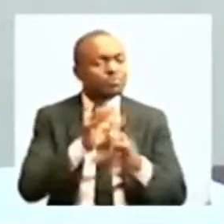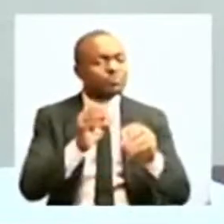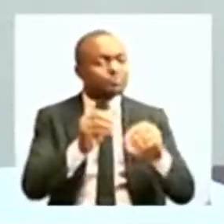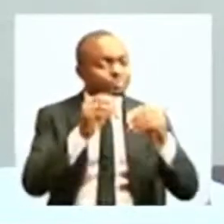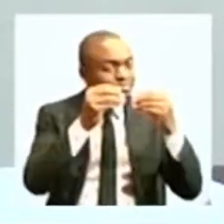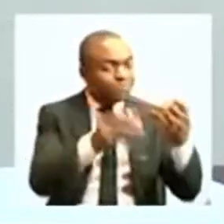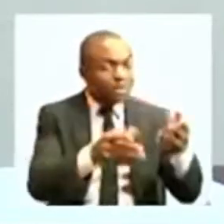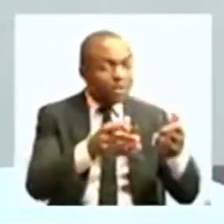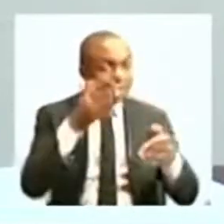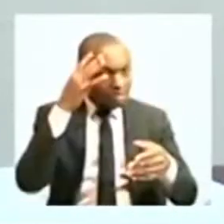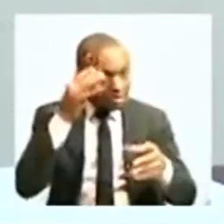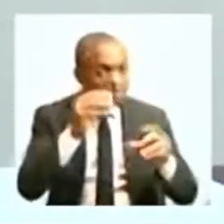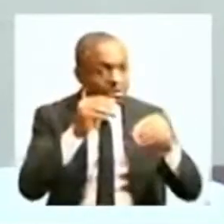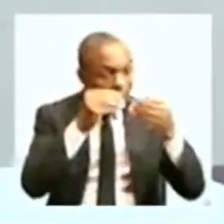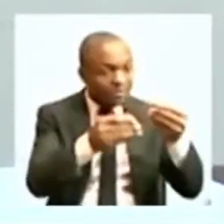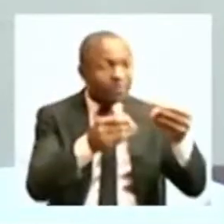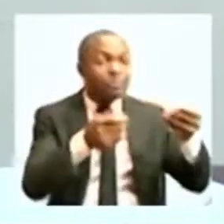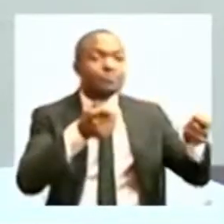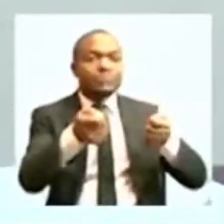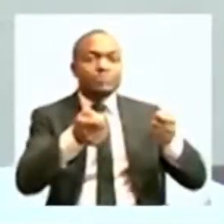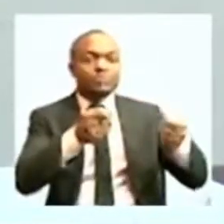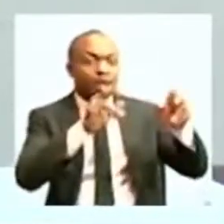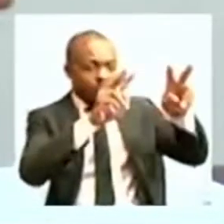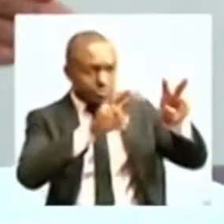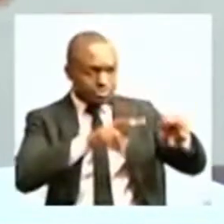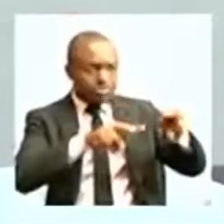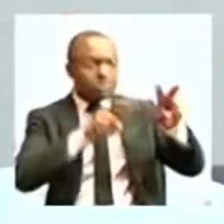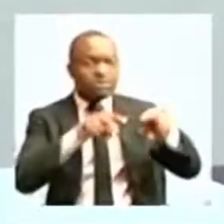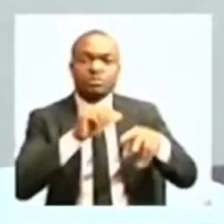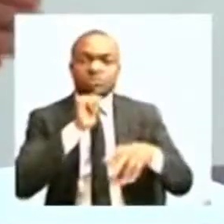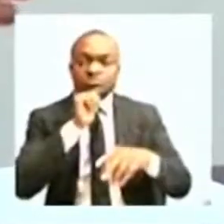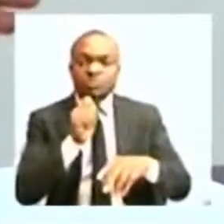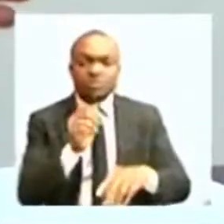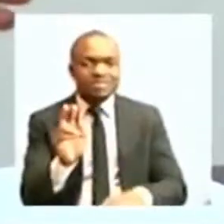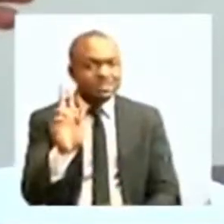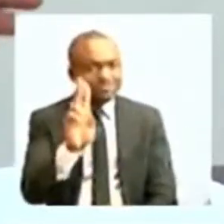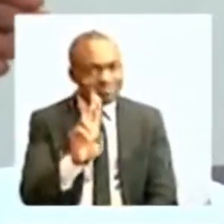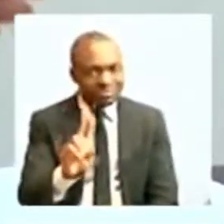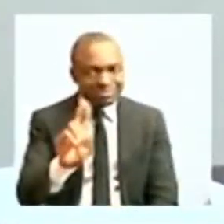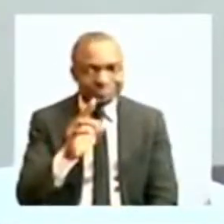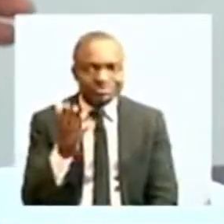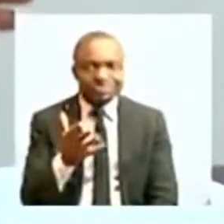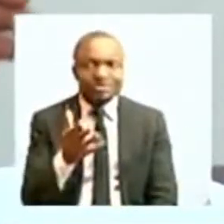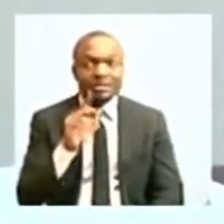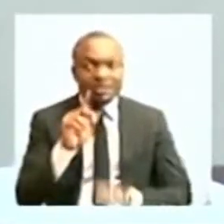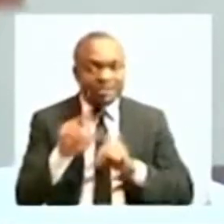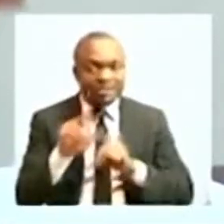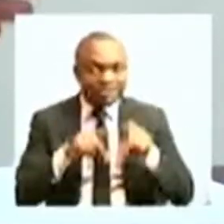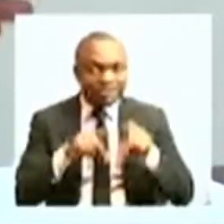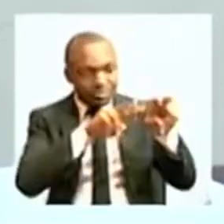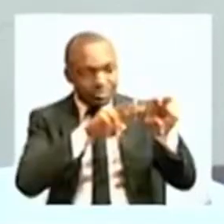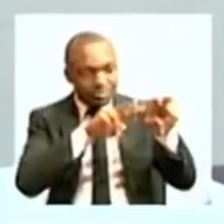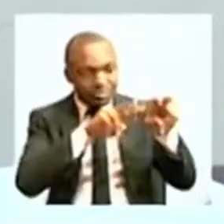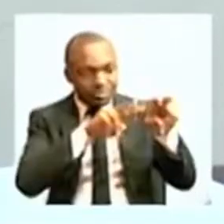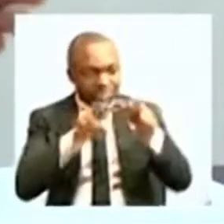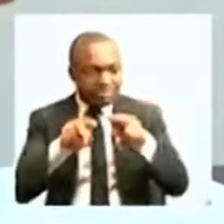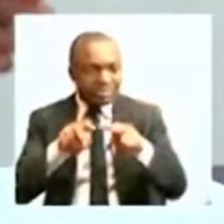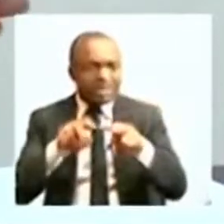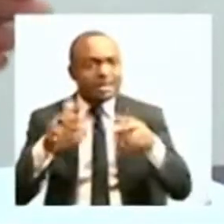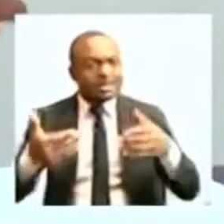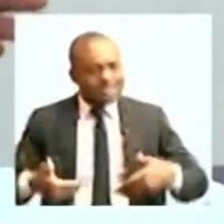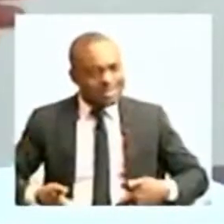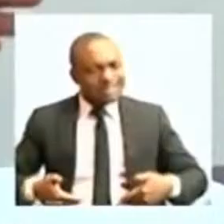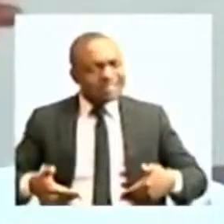because you have given them vehicles for monitoring, they don't use them. The people who do monitoring are